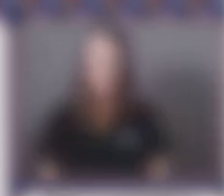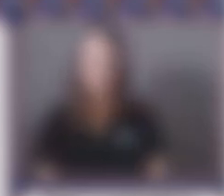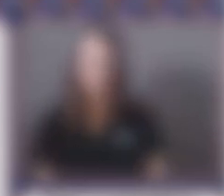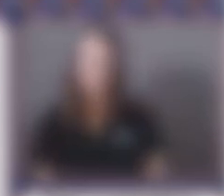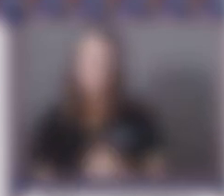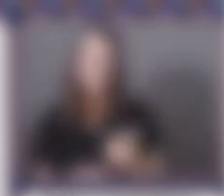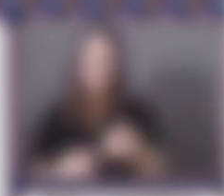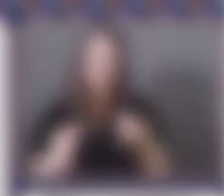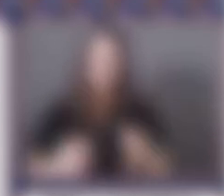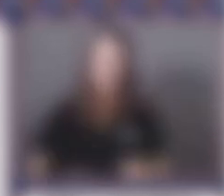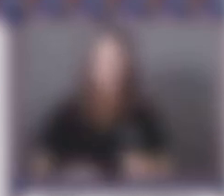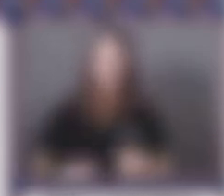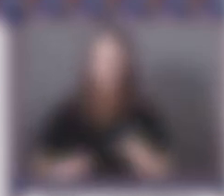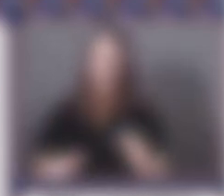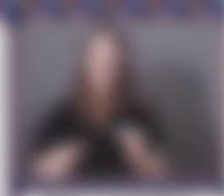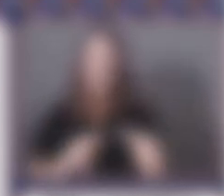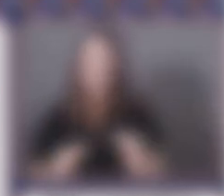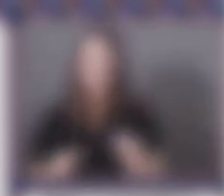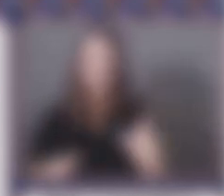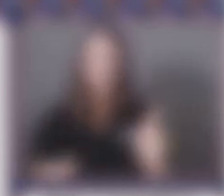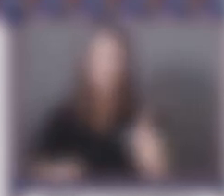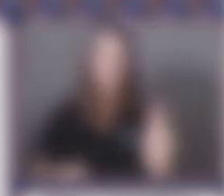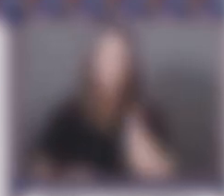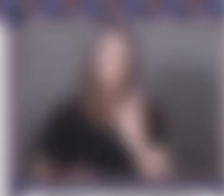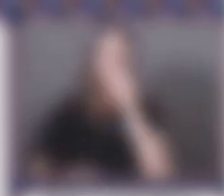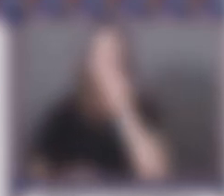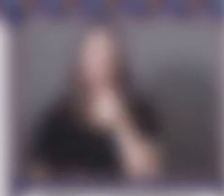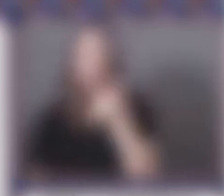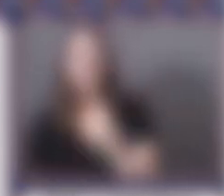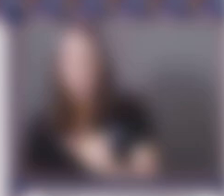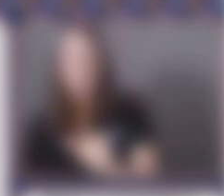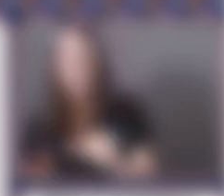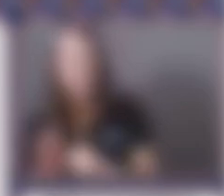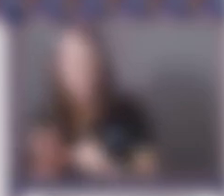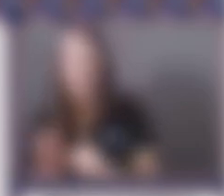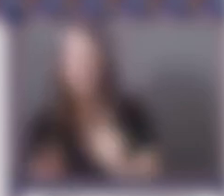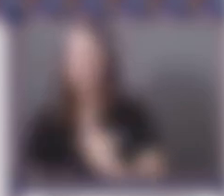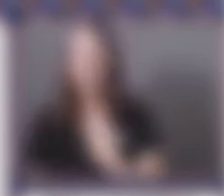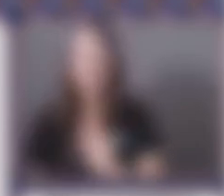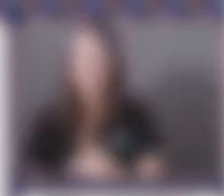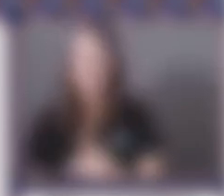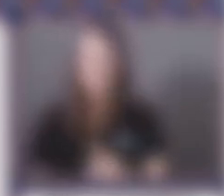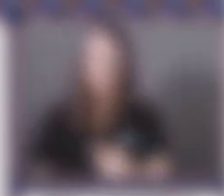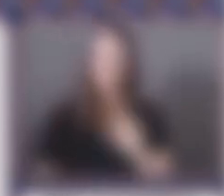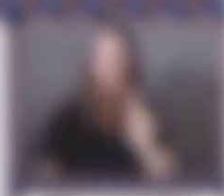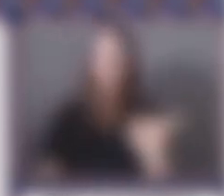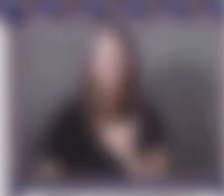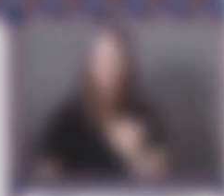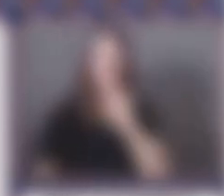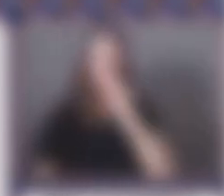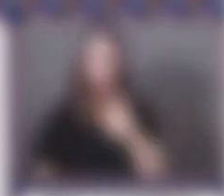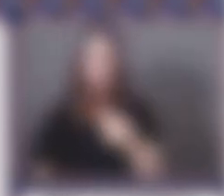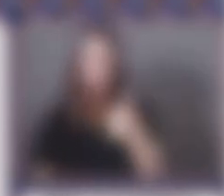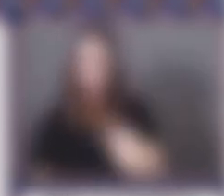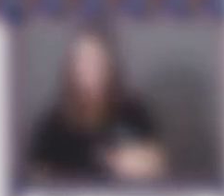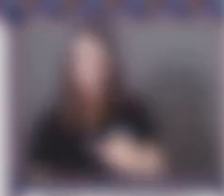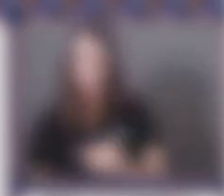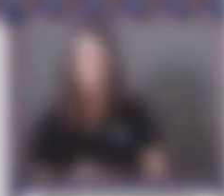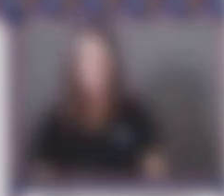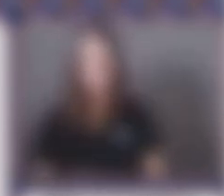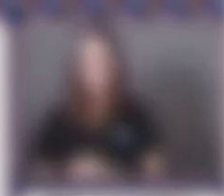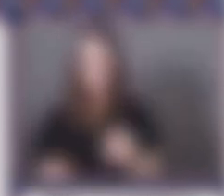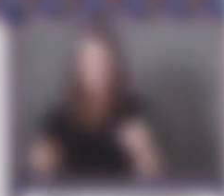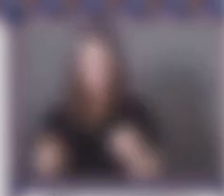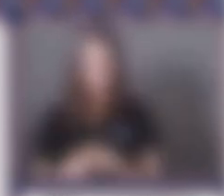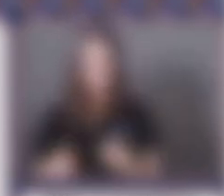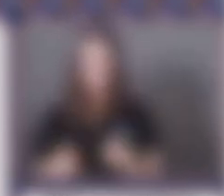on. The change is consistent with the NDIS review recommendations around taking a needs-based approach to